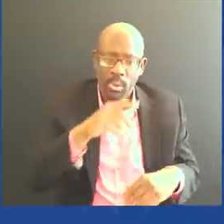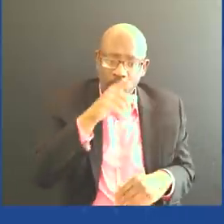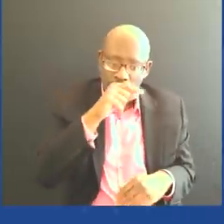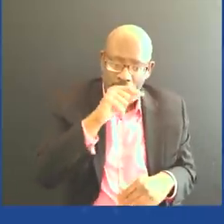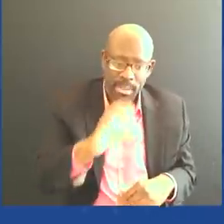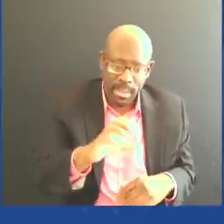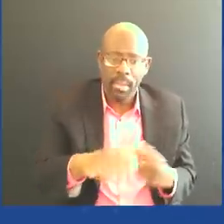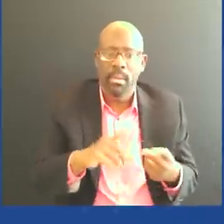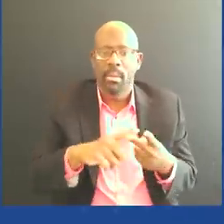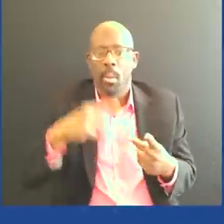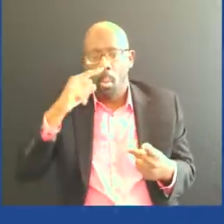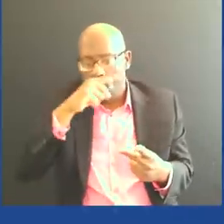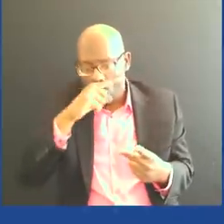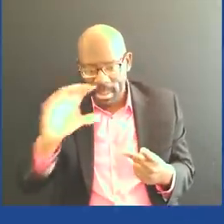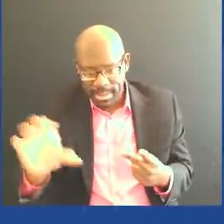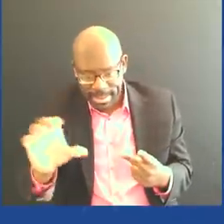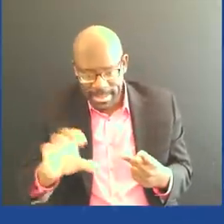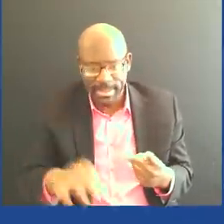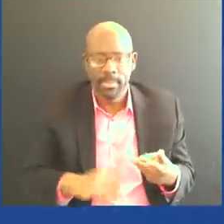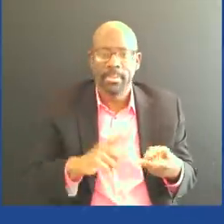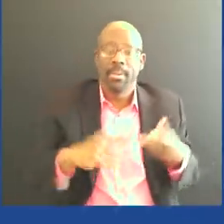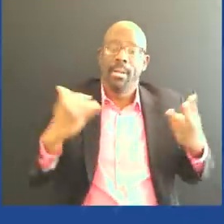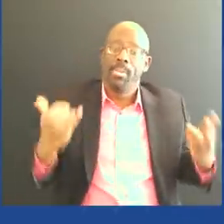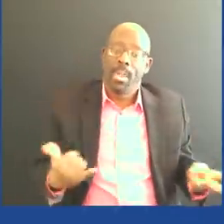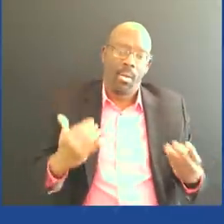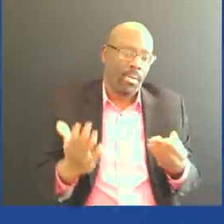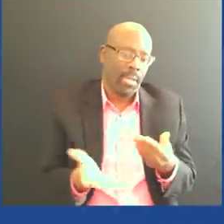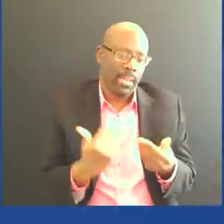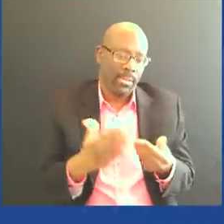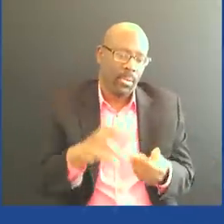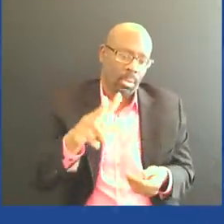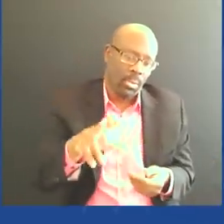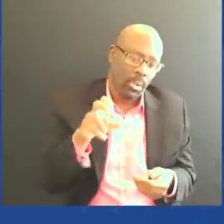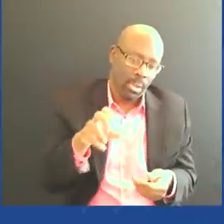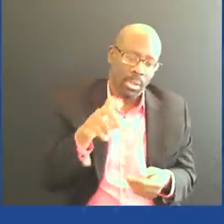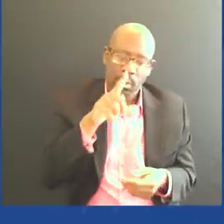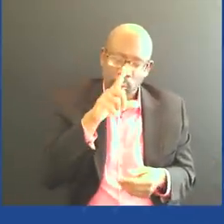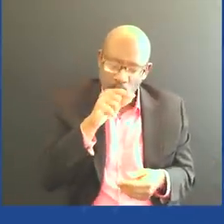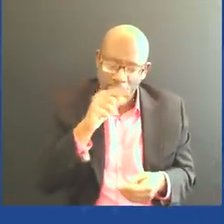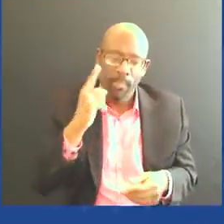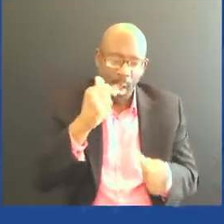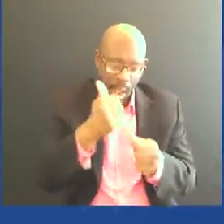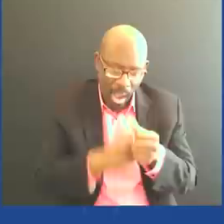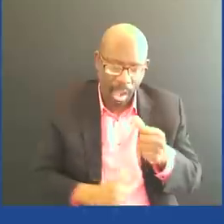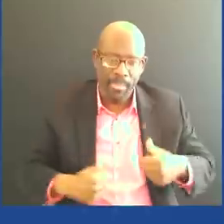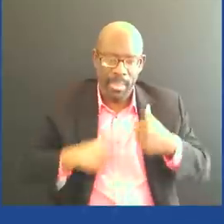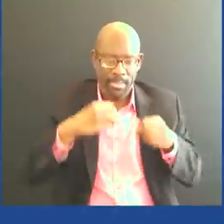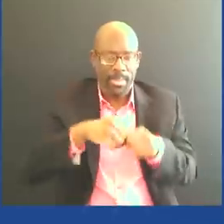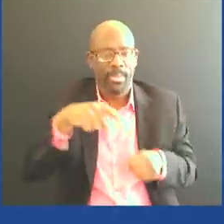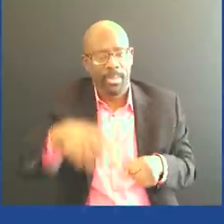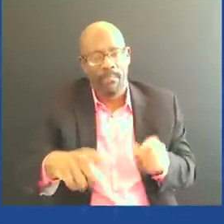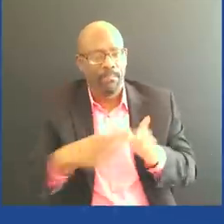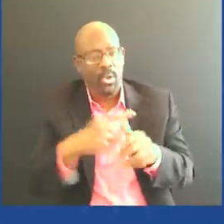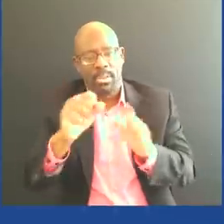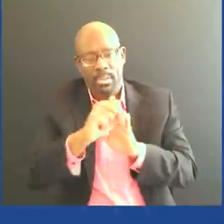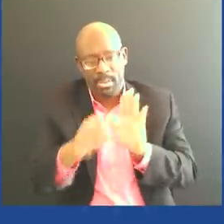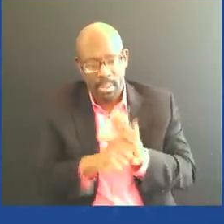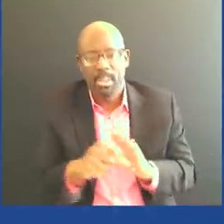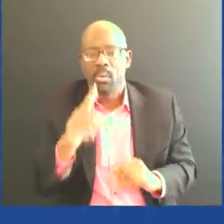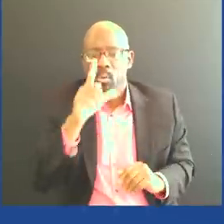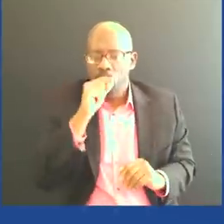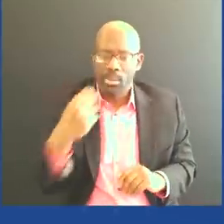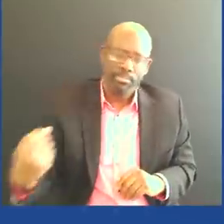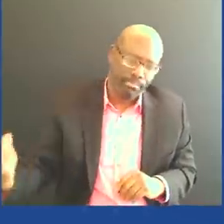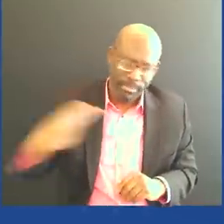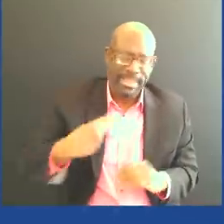there are nearly 300 chickens for every person who lives in the first state. They got us outnumbered, folks. Later, we came known